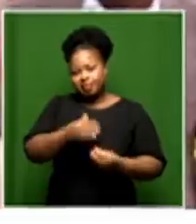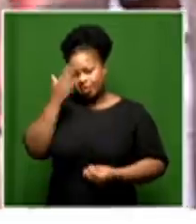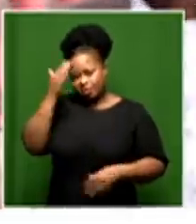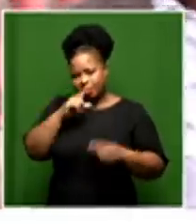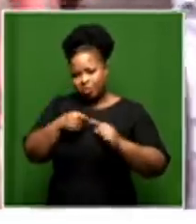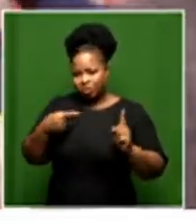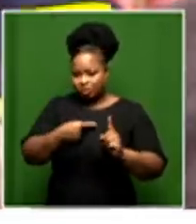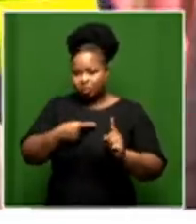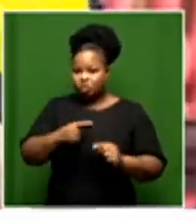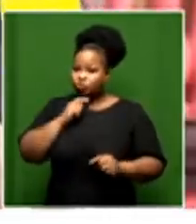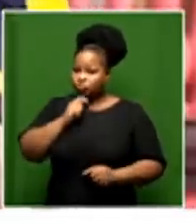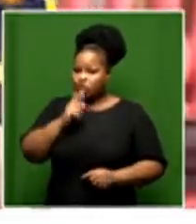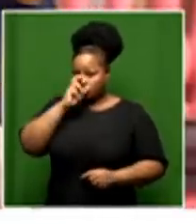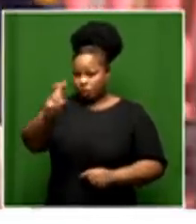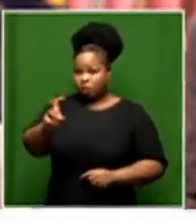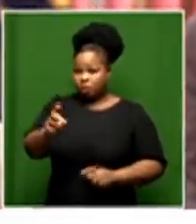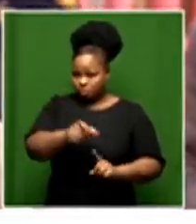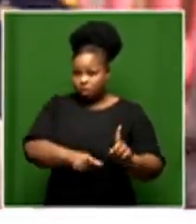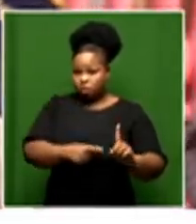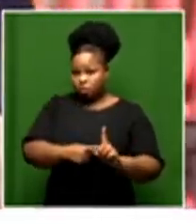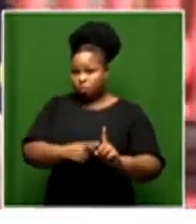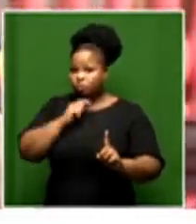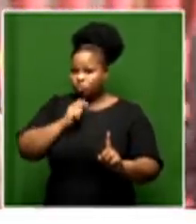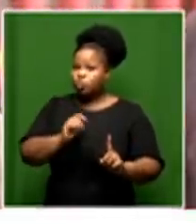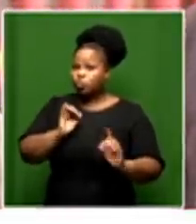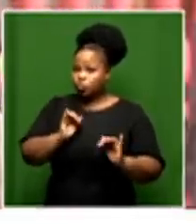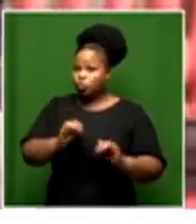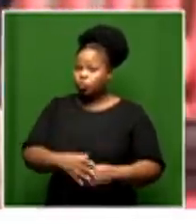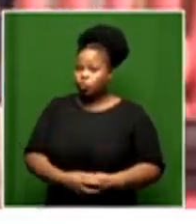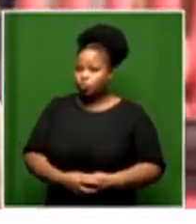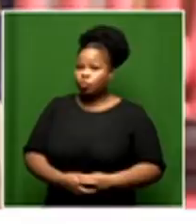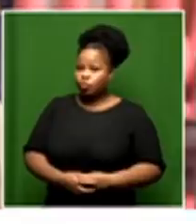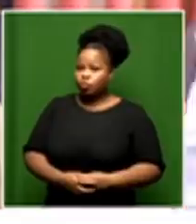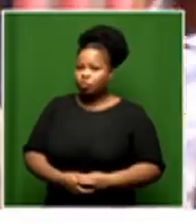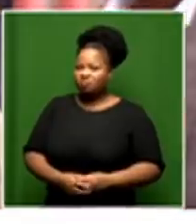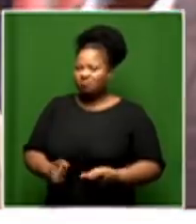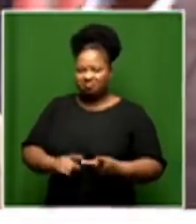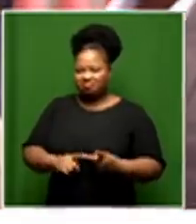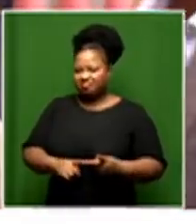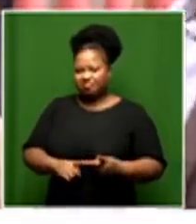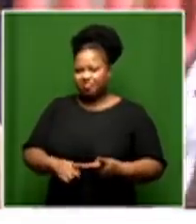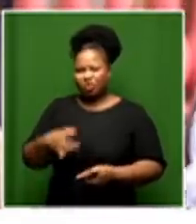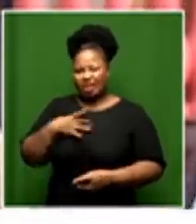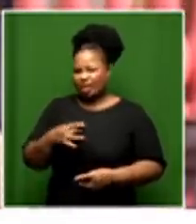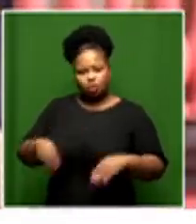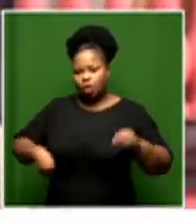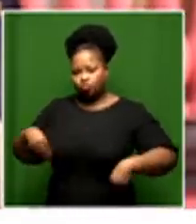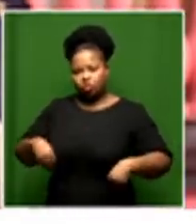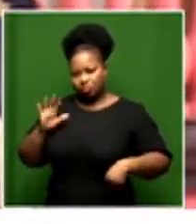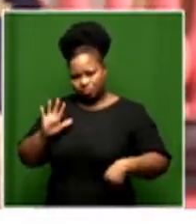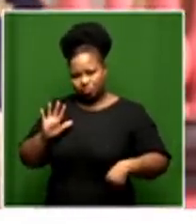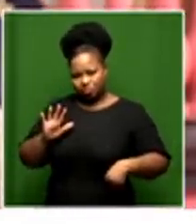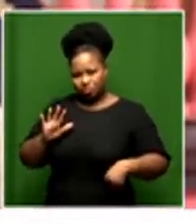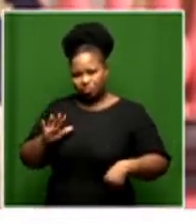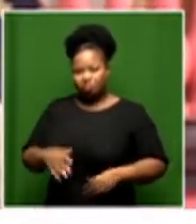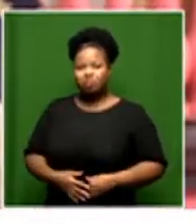was firm, and he is one guy who didn't like corruption.